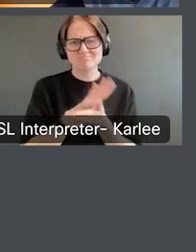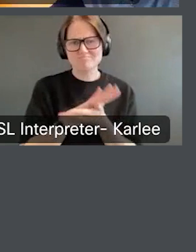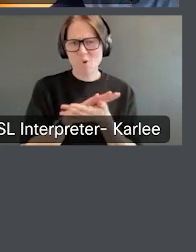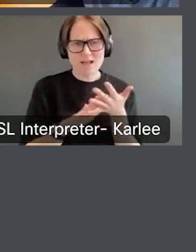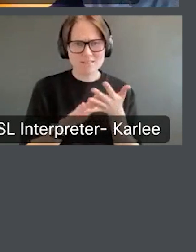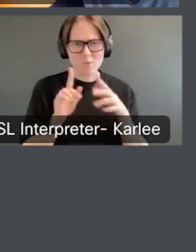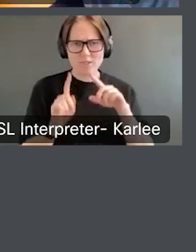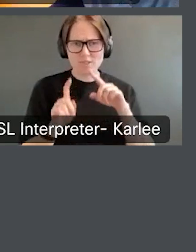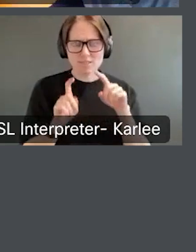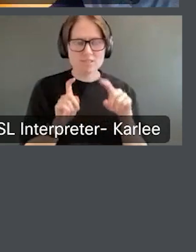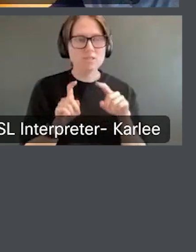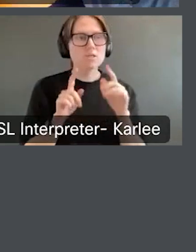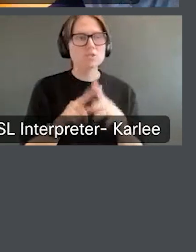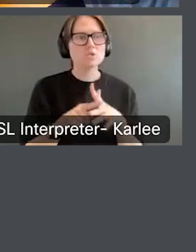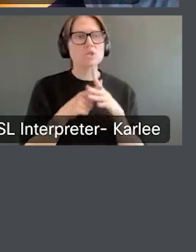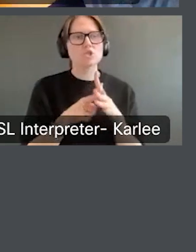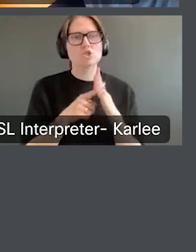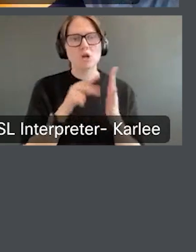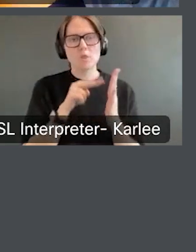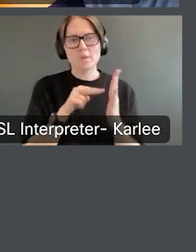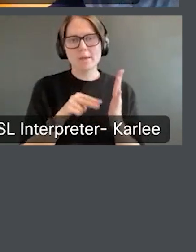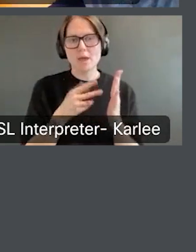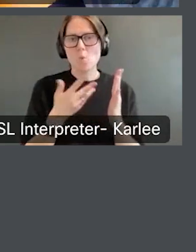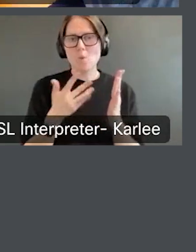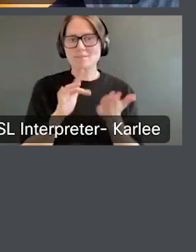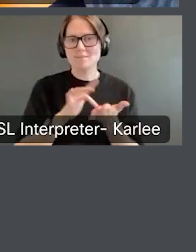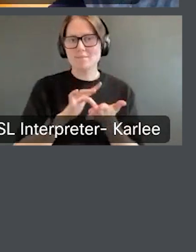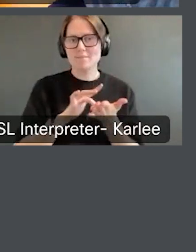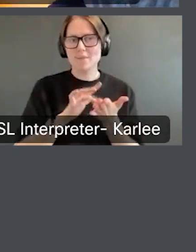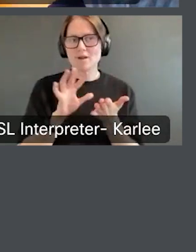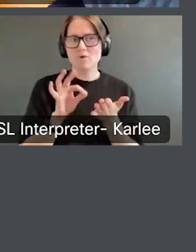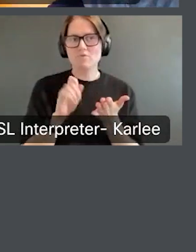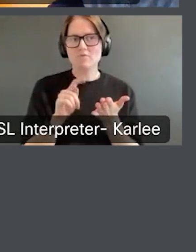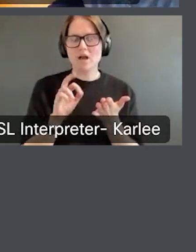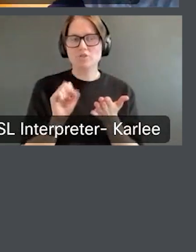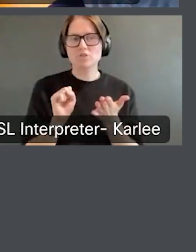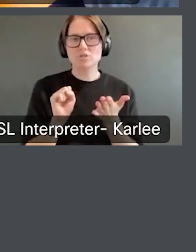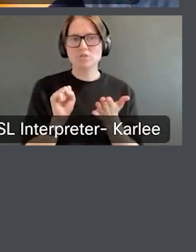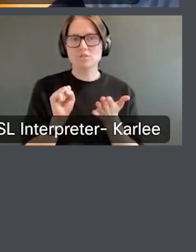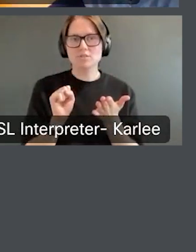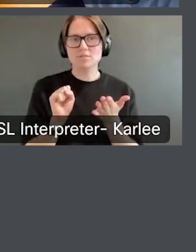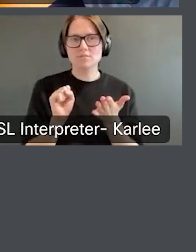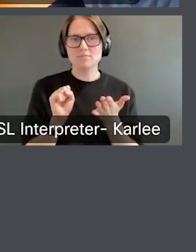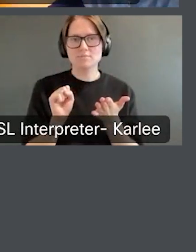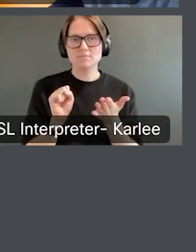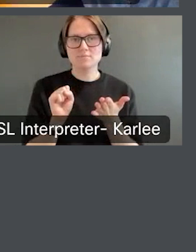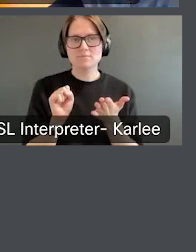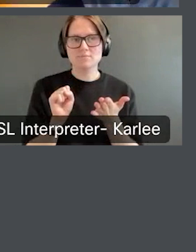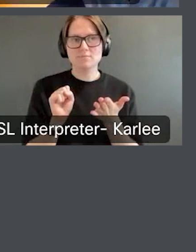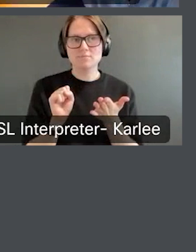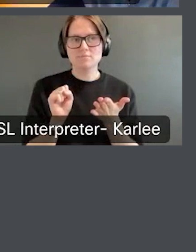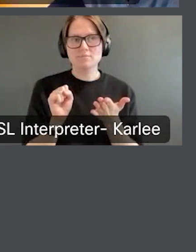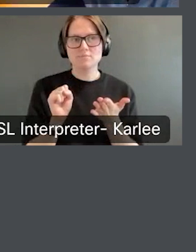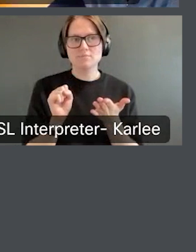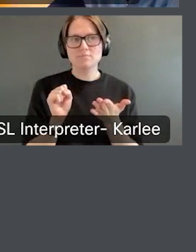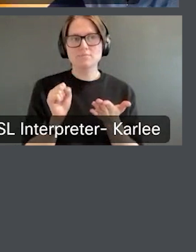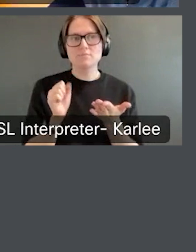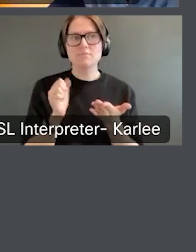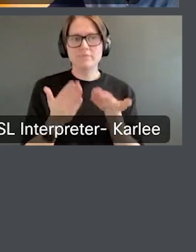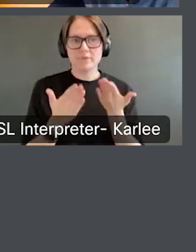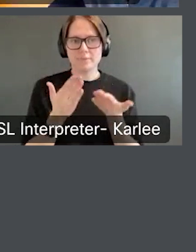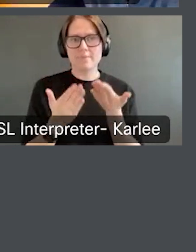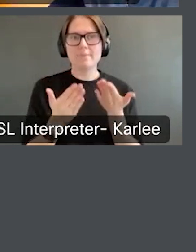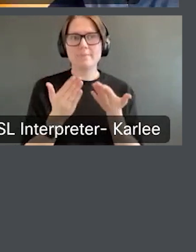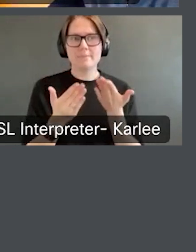looking at what are the medical factors that might be contributors to the difficulty that they're having in